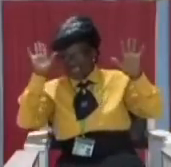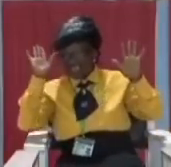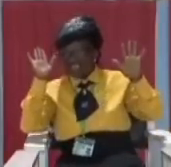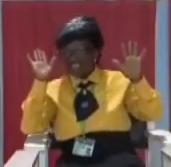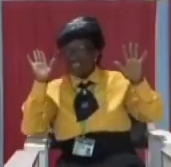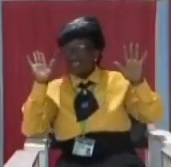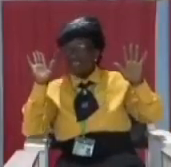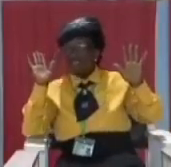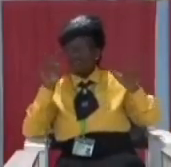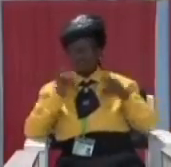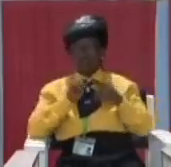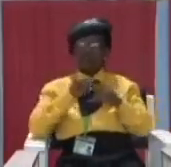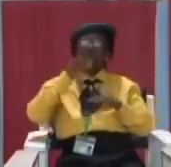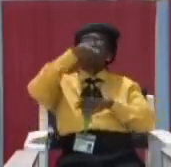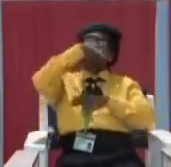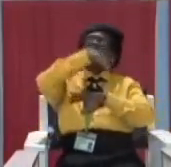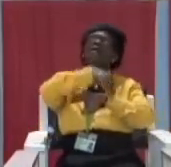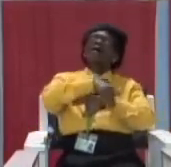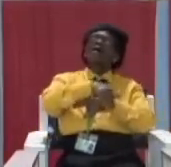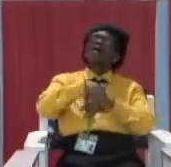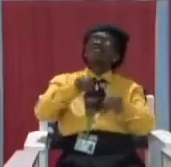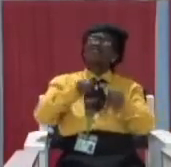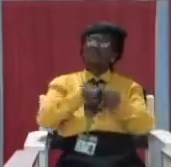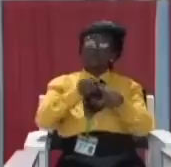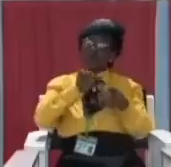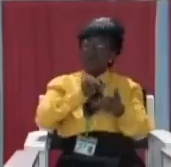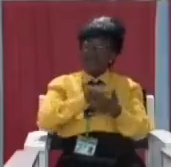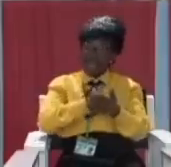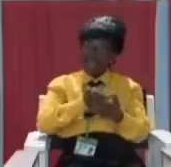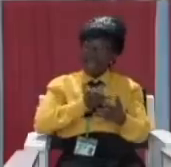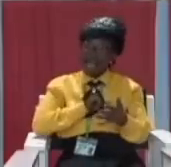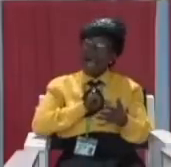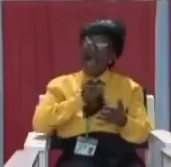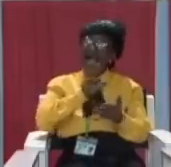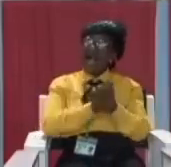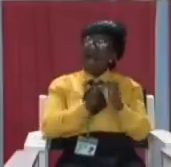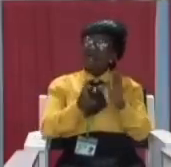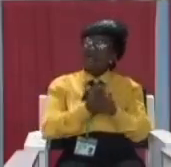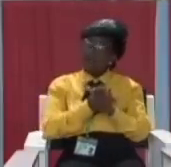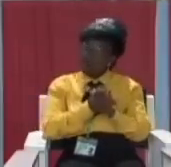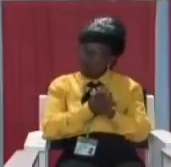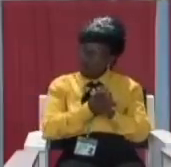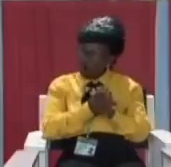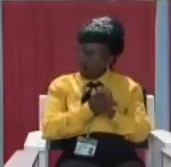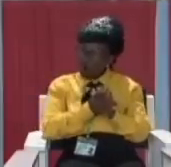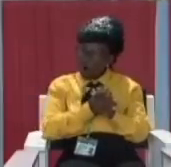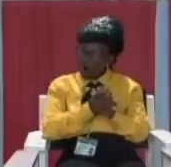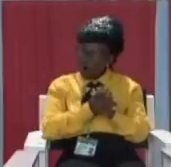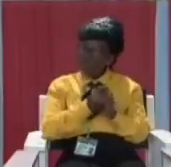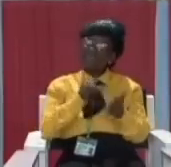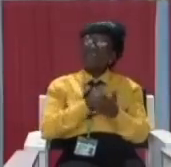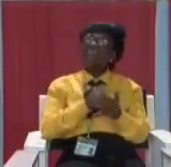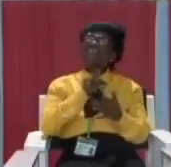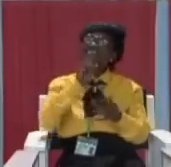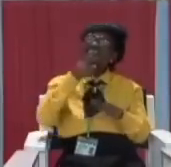so that it will become absolutely impossible for me to ever backslide.